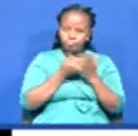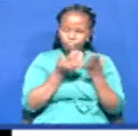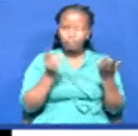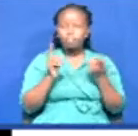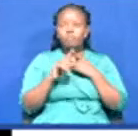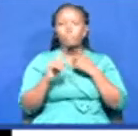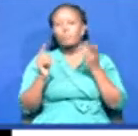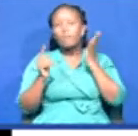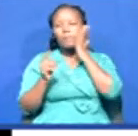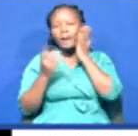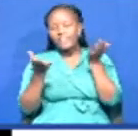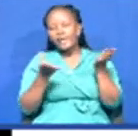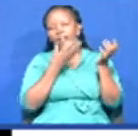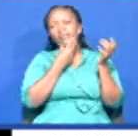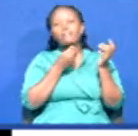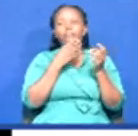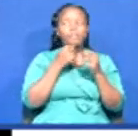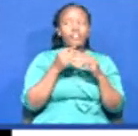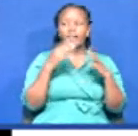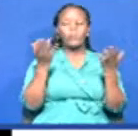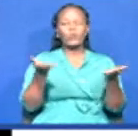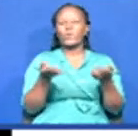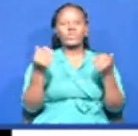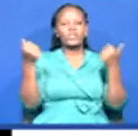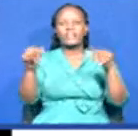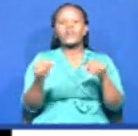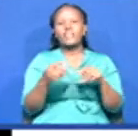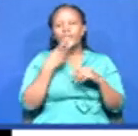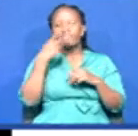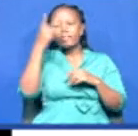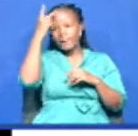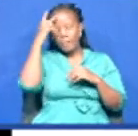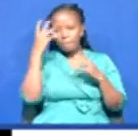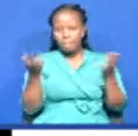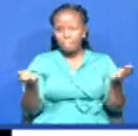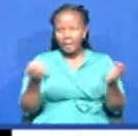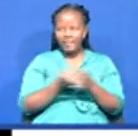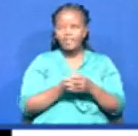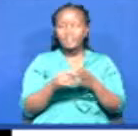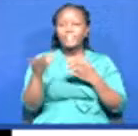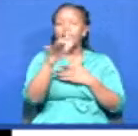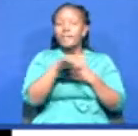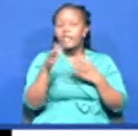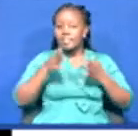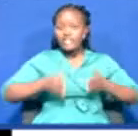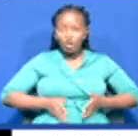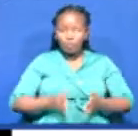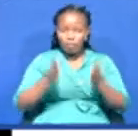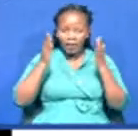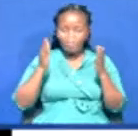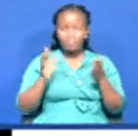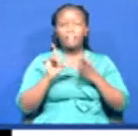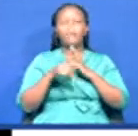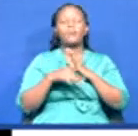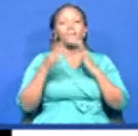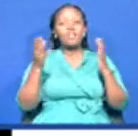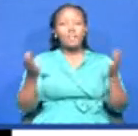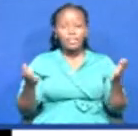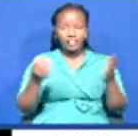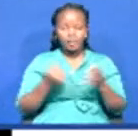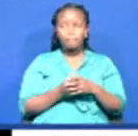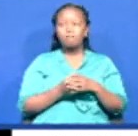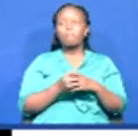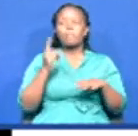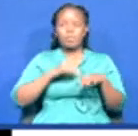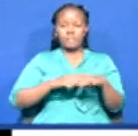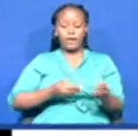probably the mother, or either of the parents, the place of birth. And then later on, when that